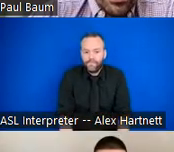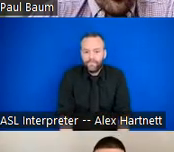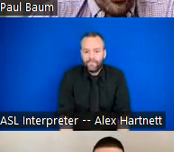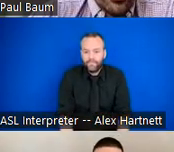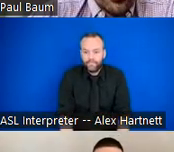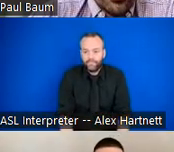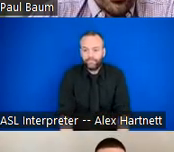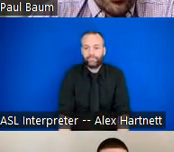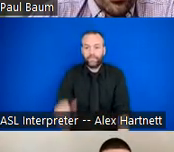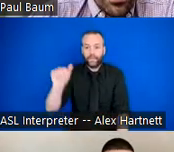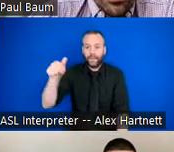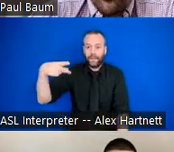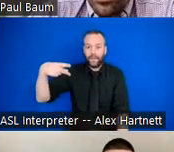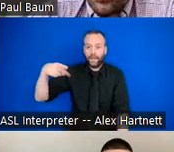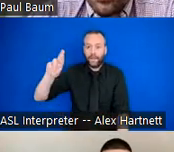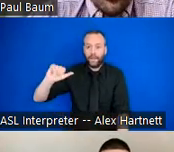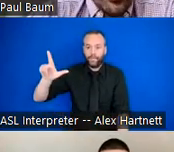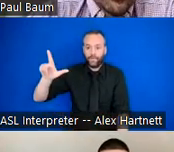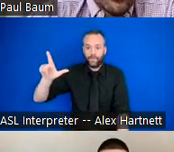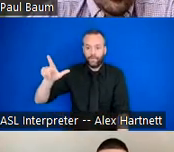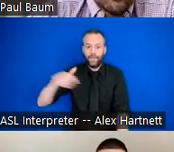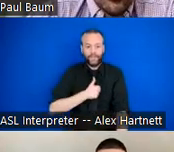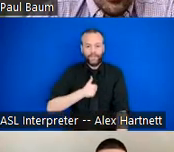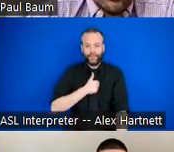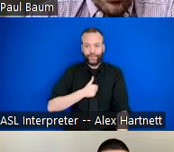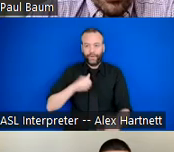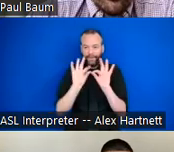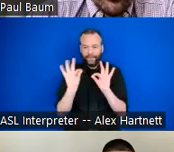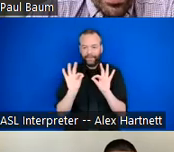In April, and I apologize, it's a little bit hard to see,